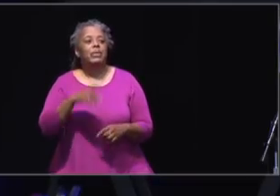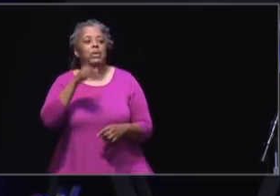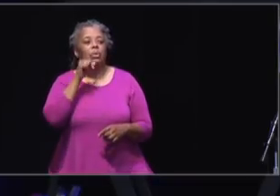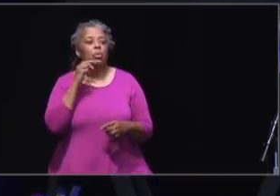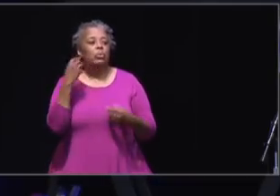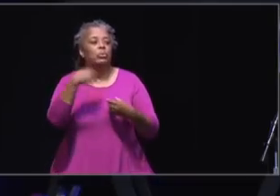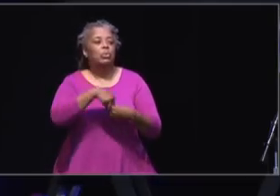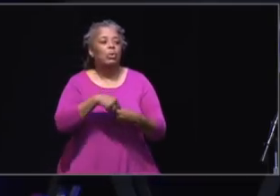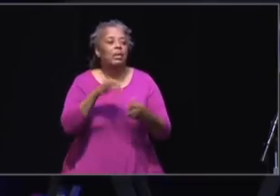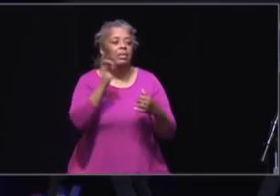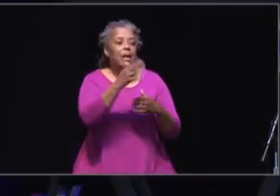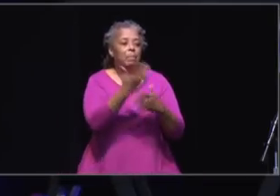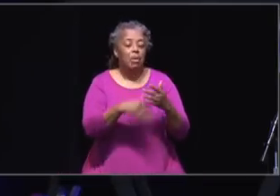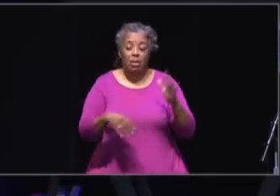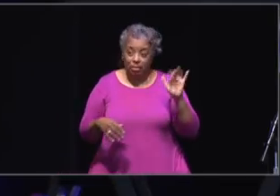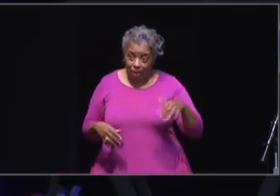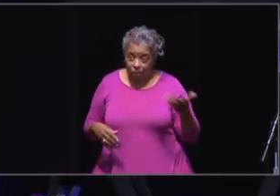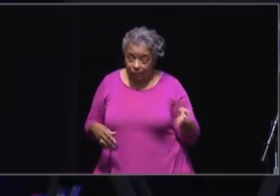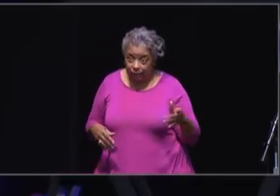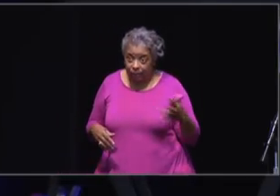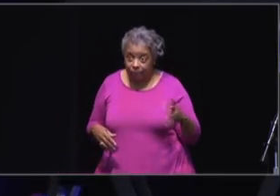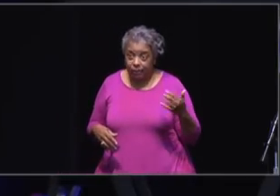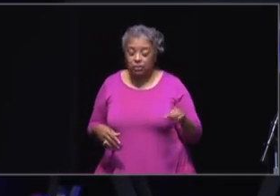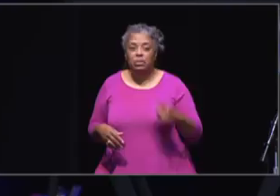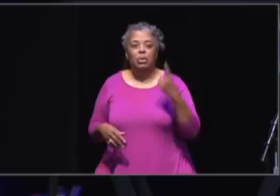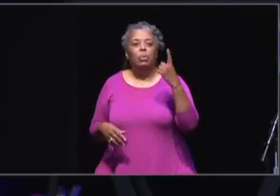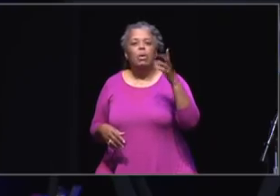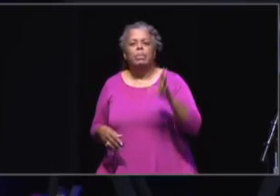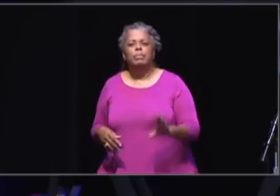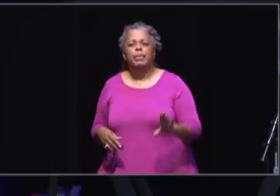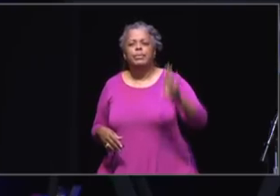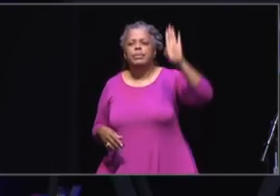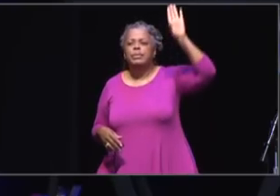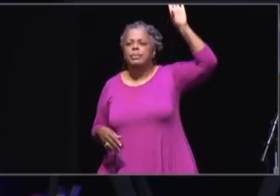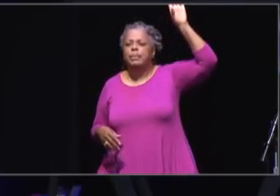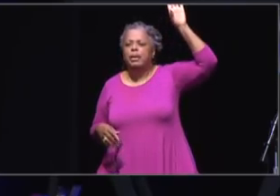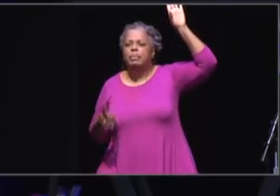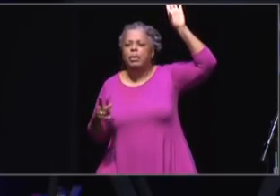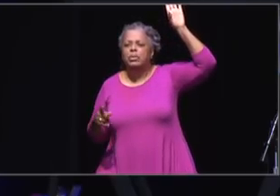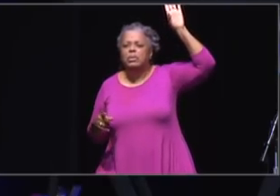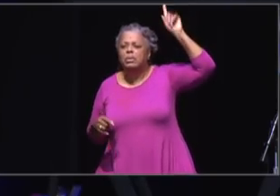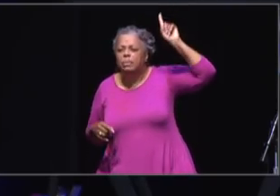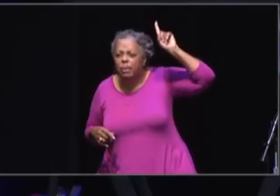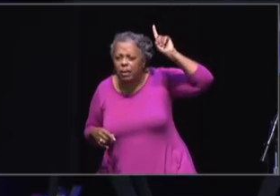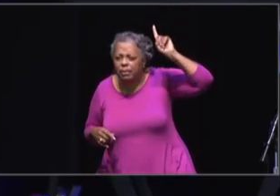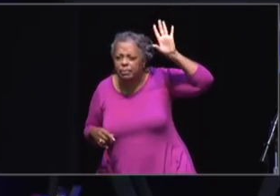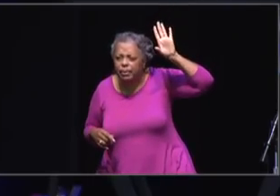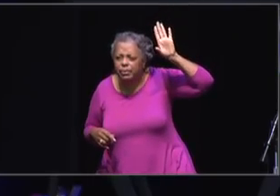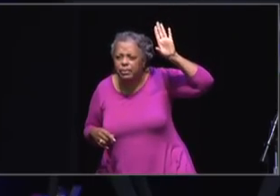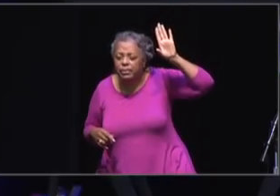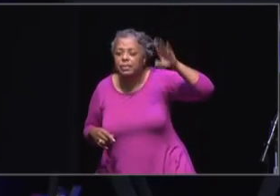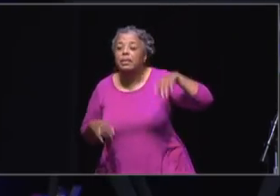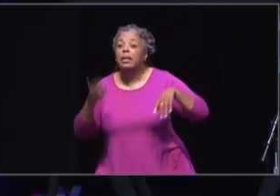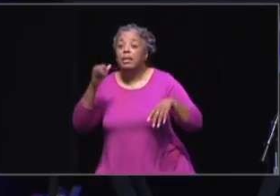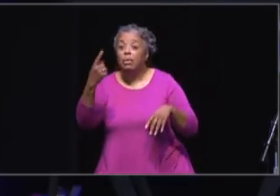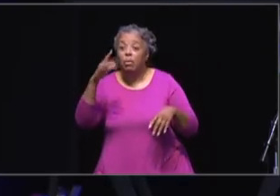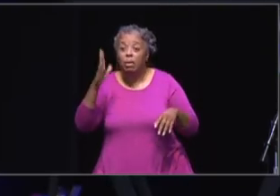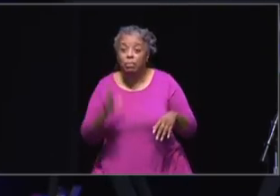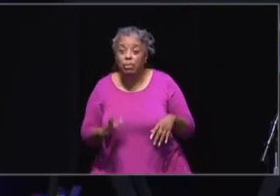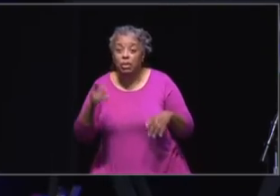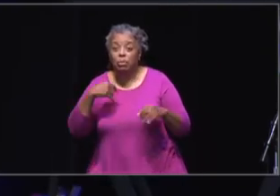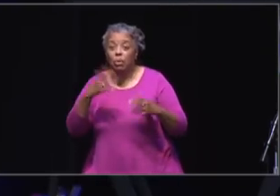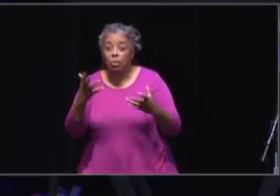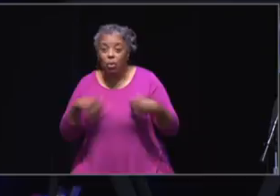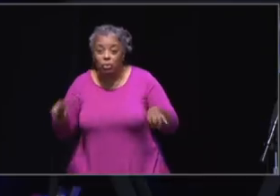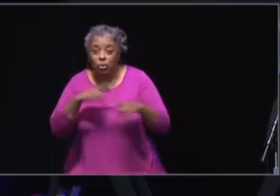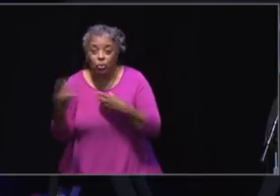melody? That was it. One person raised their hand. That person is surely going to